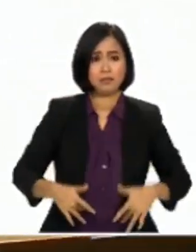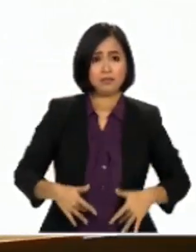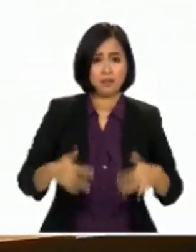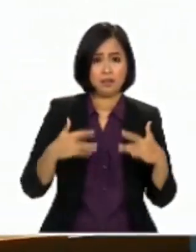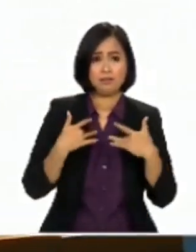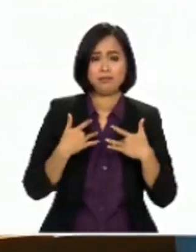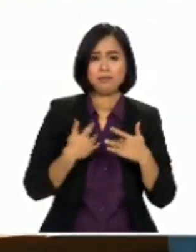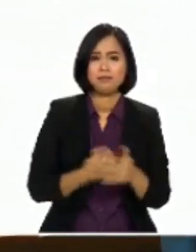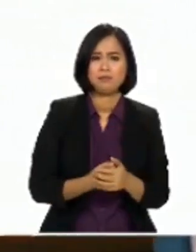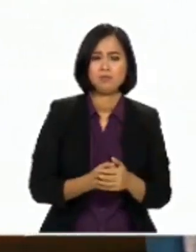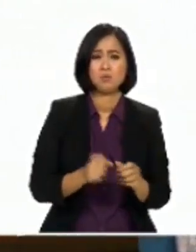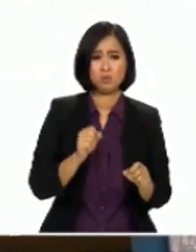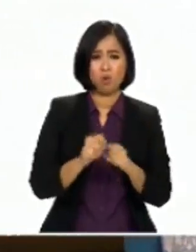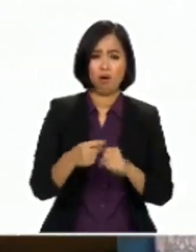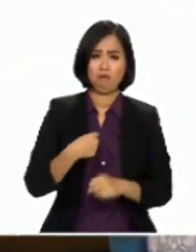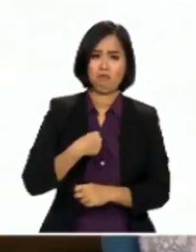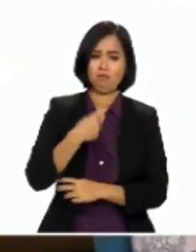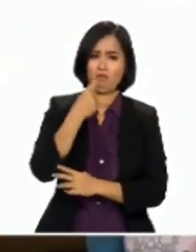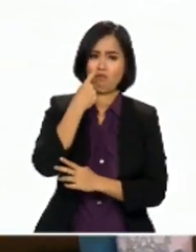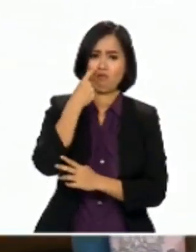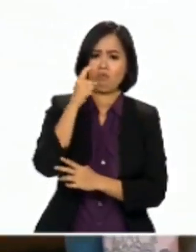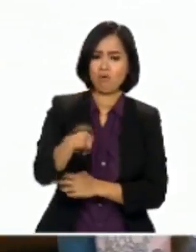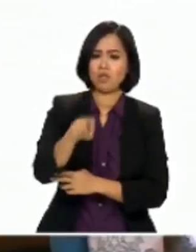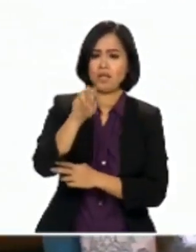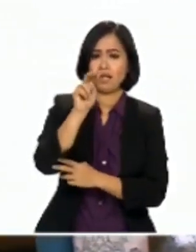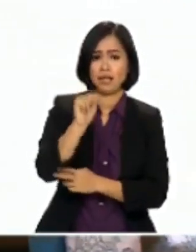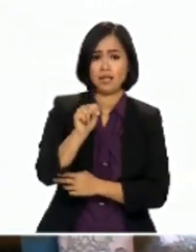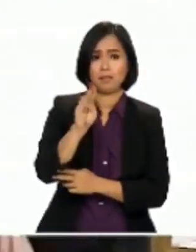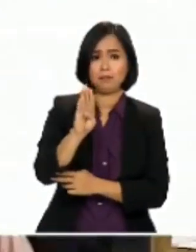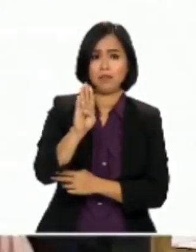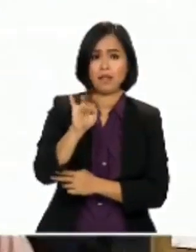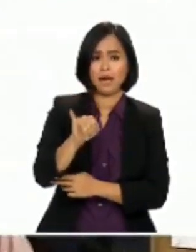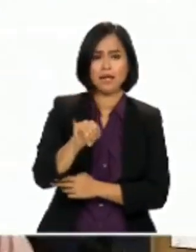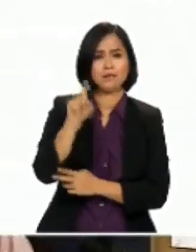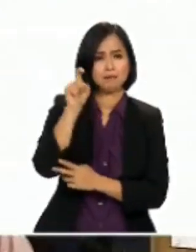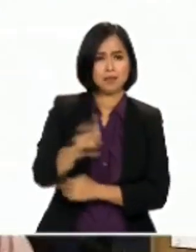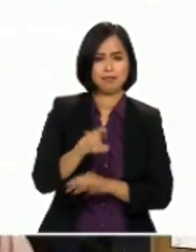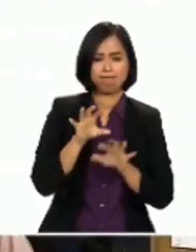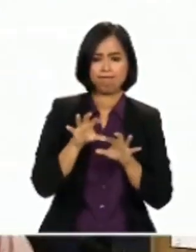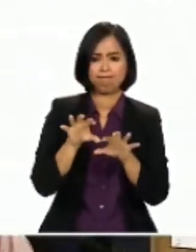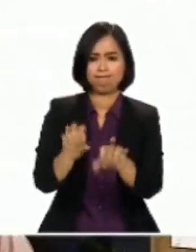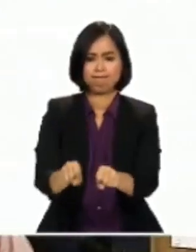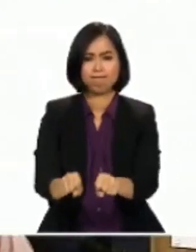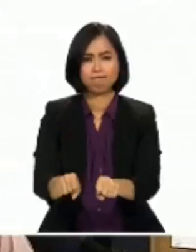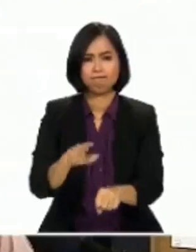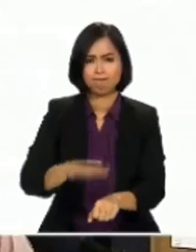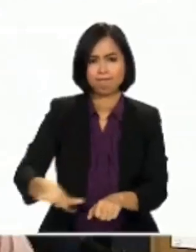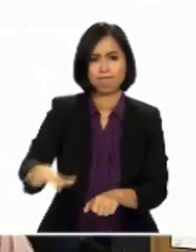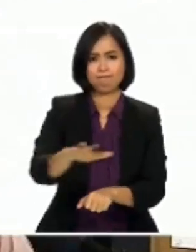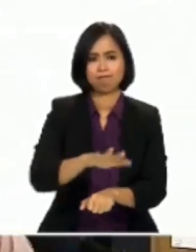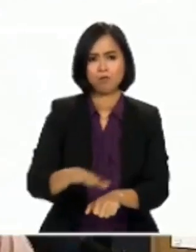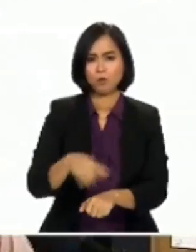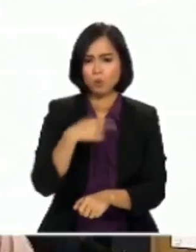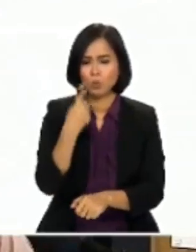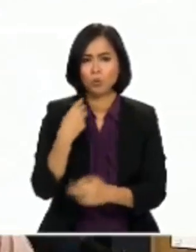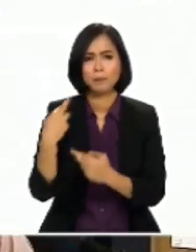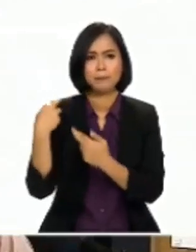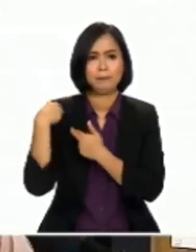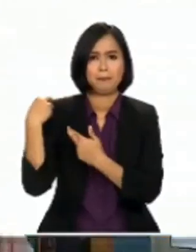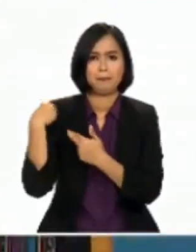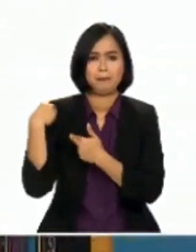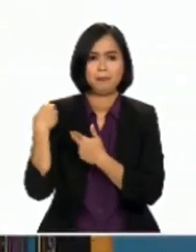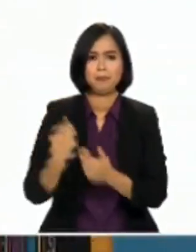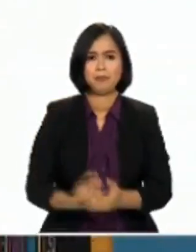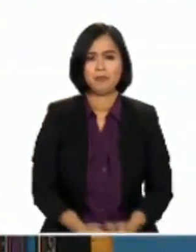Thus, I ordered the NBI to arrest and cause the prosecution of those liable.